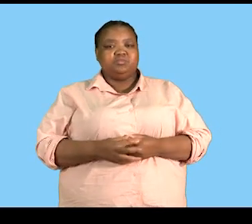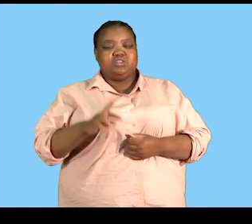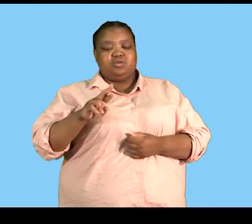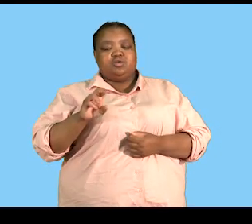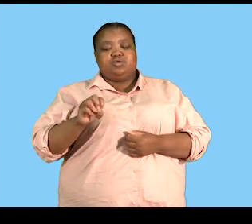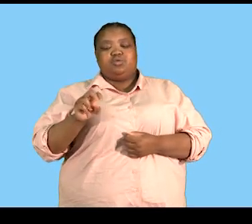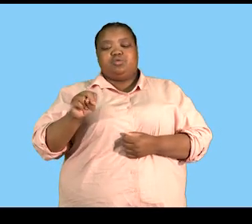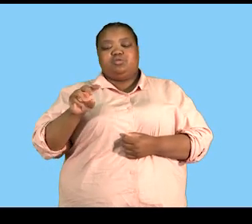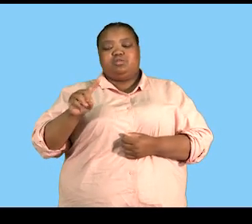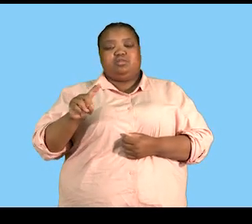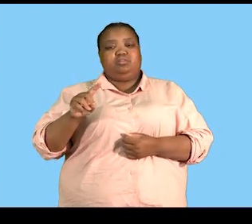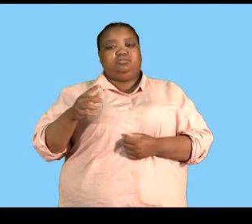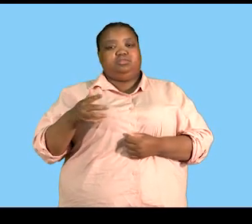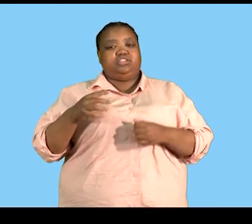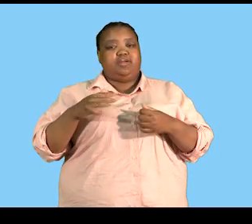down